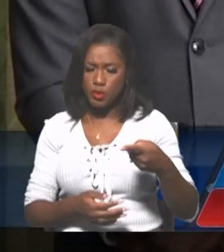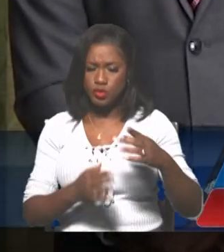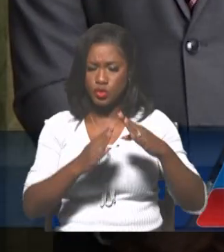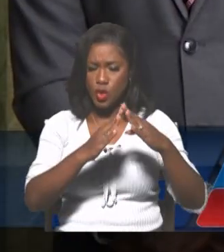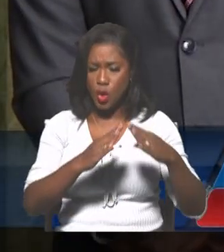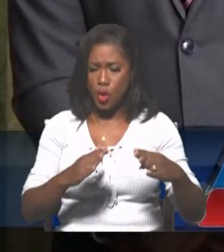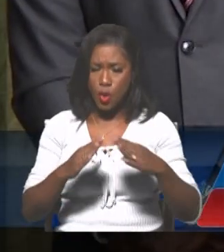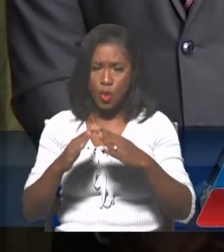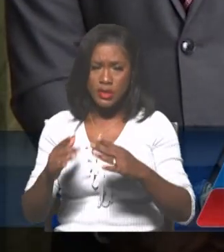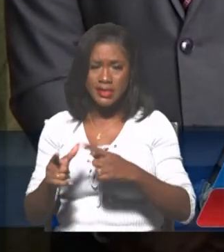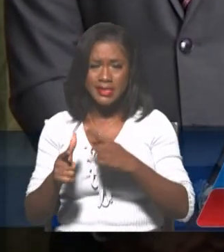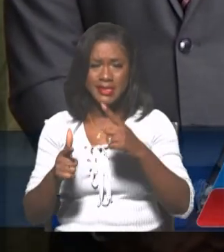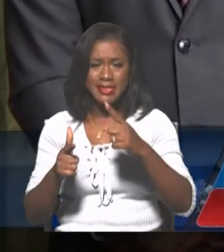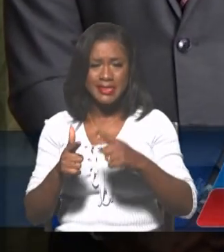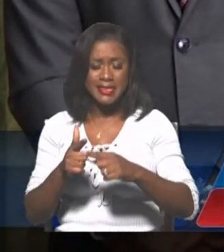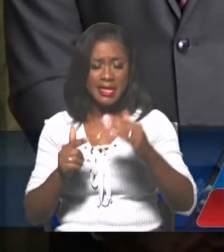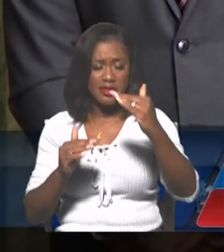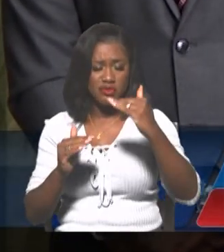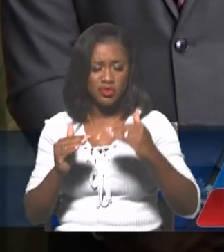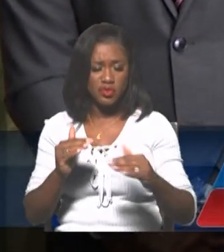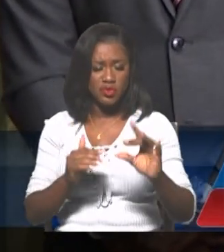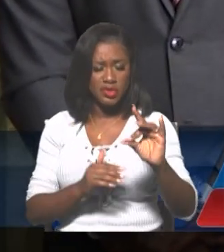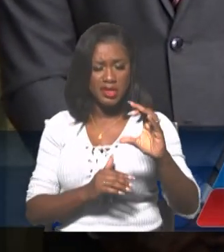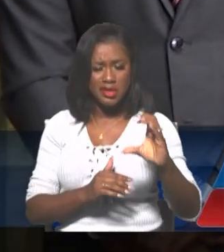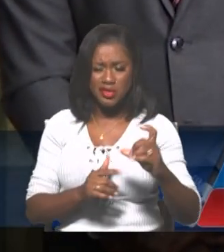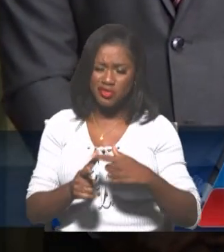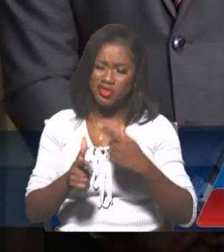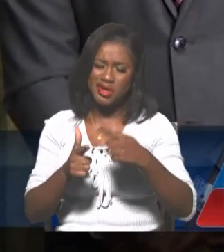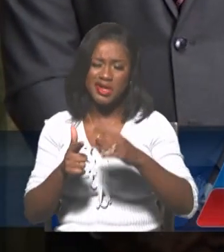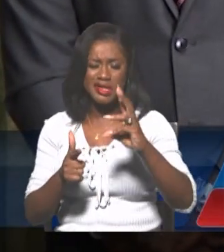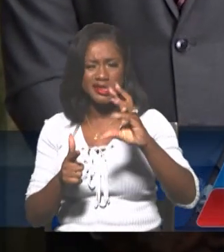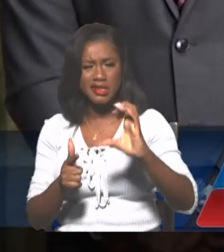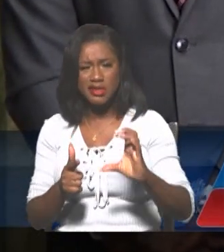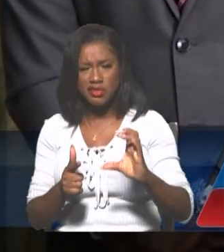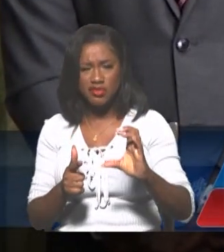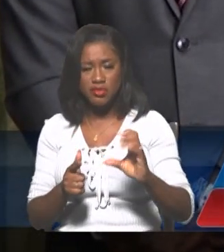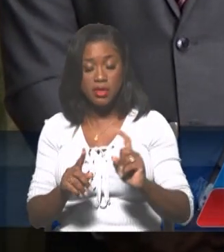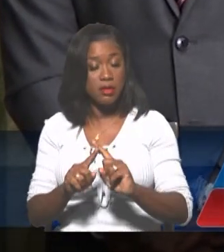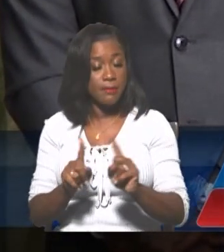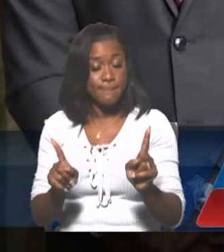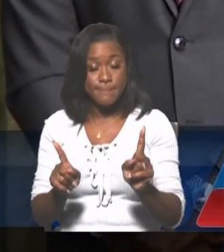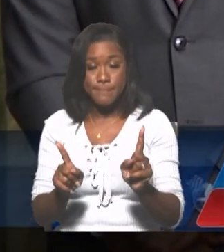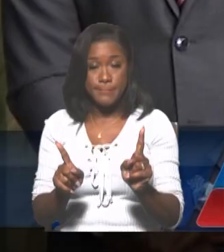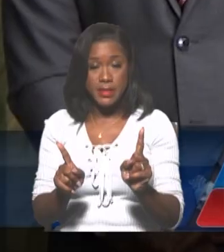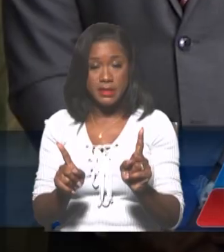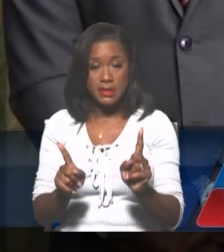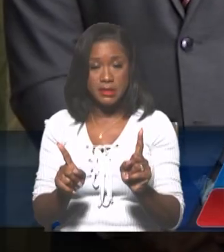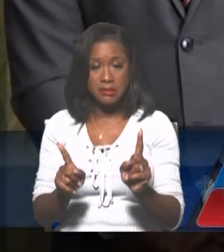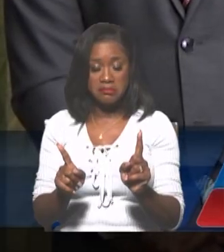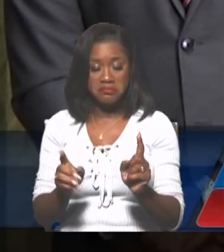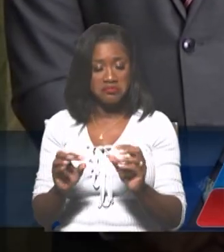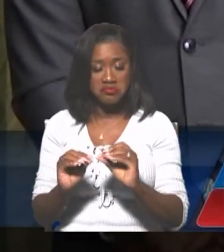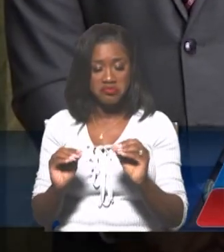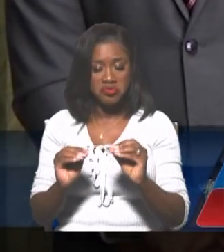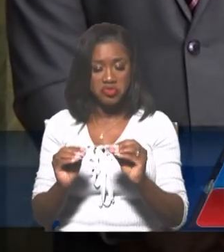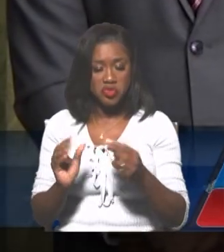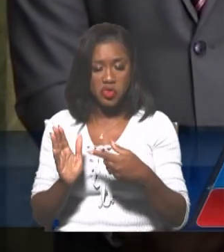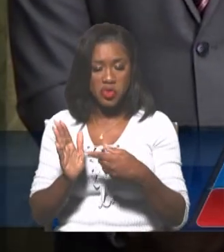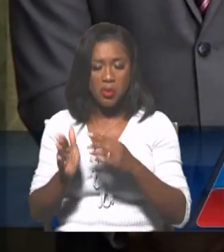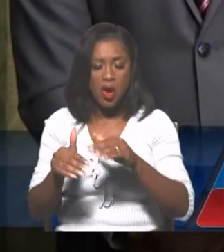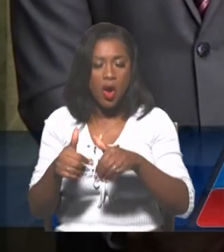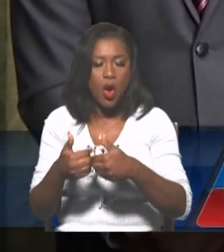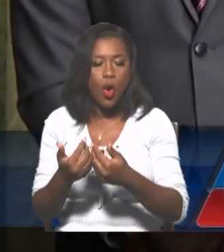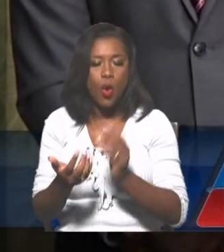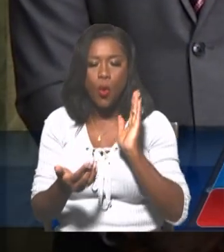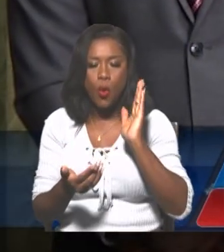then it was reduced to 800 and then 600. There was no mention in terms of the achievement in